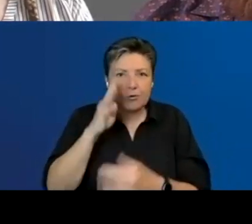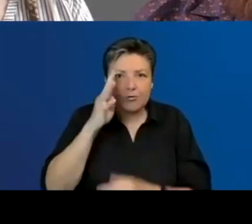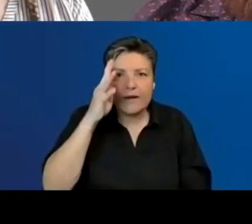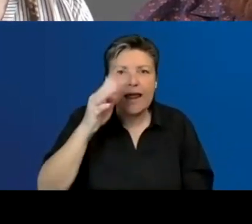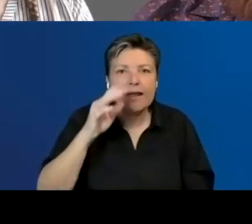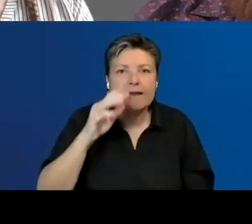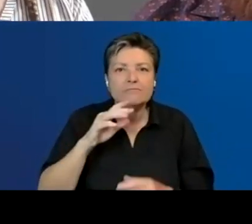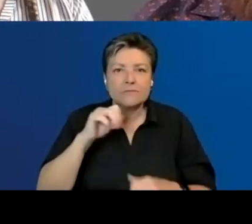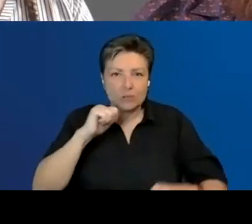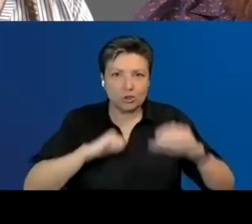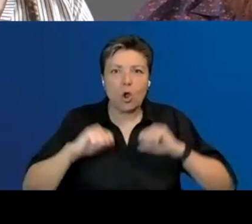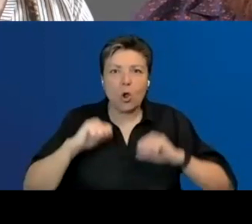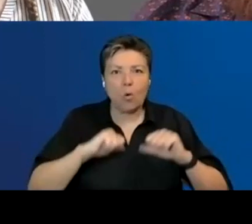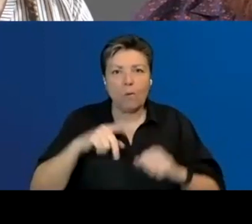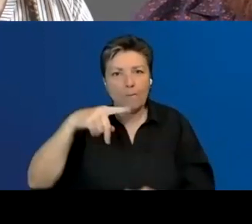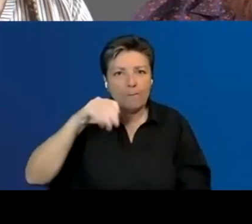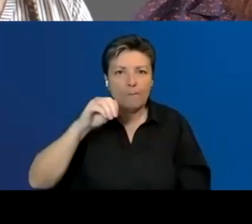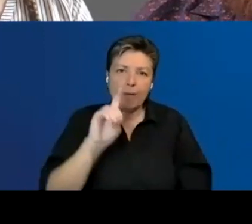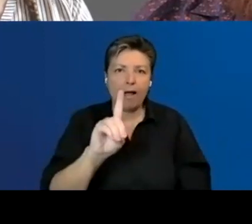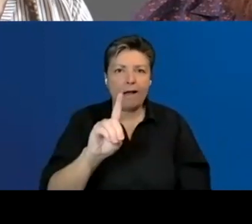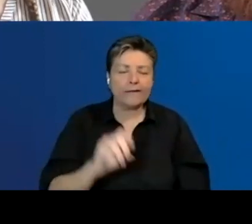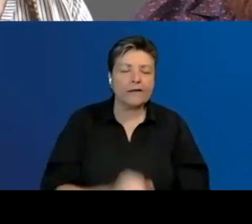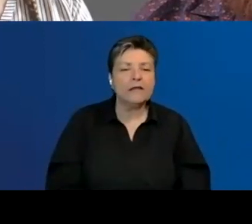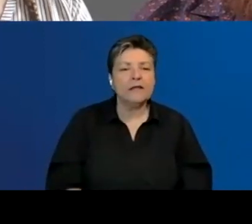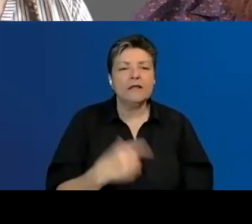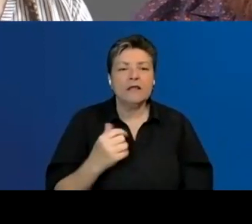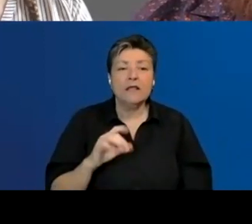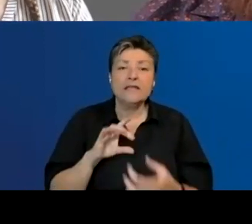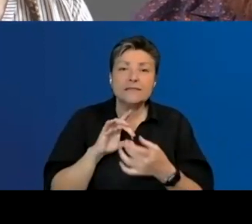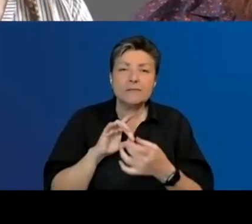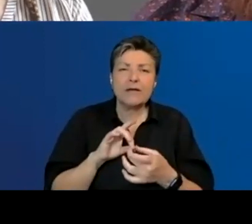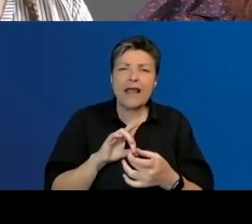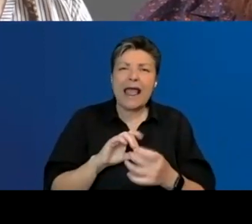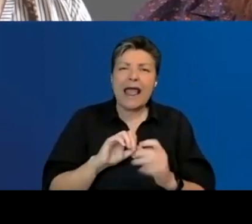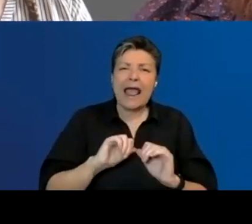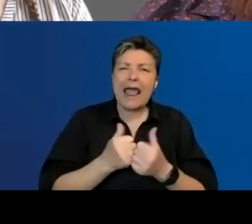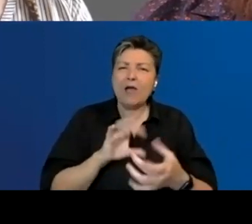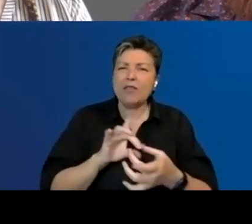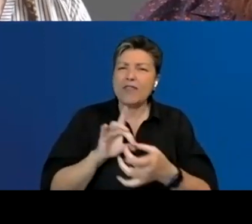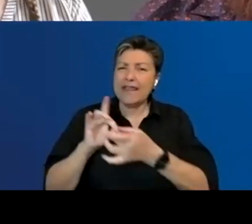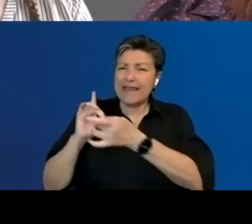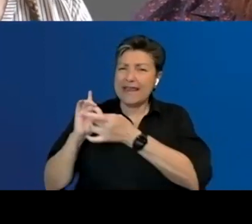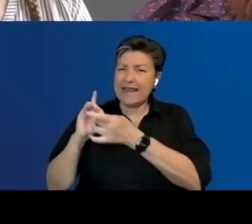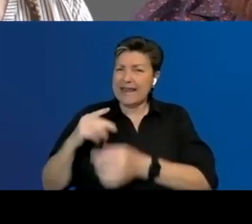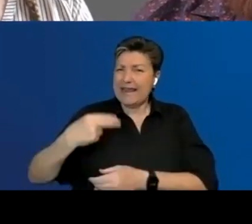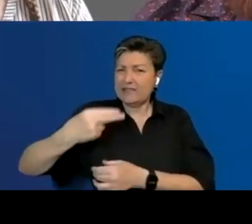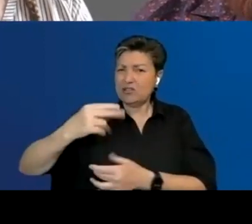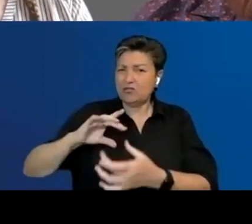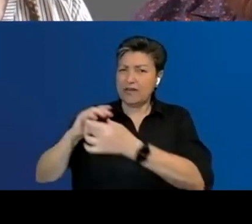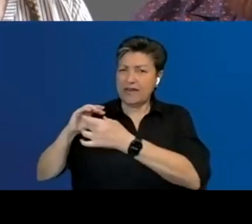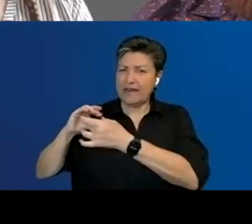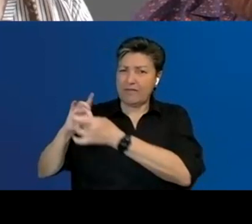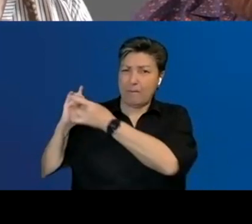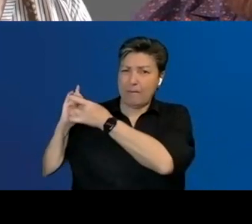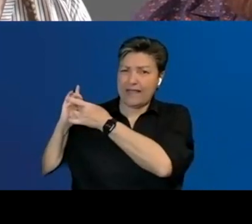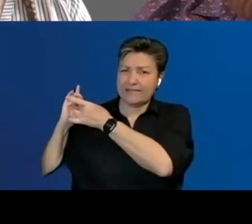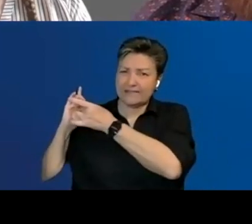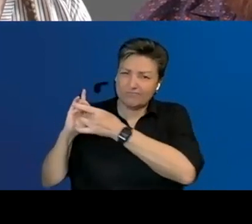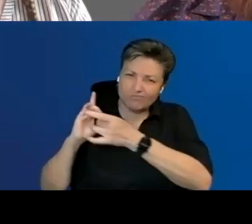about how the history of the past reverberates into the present. And so that's the title, Reverb